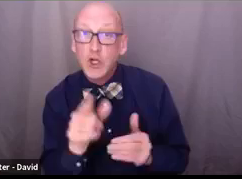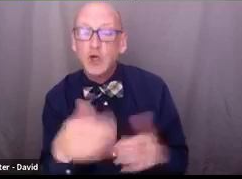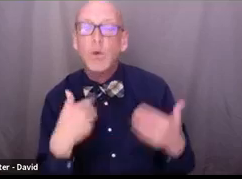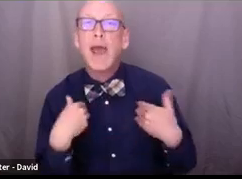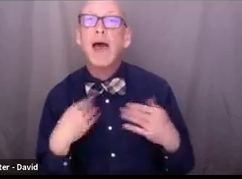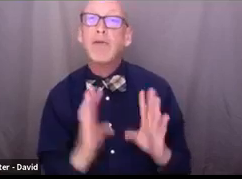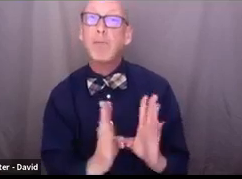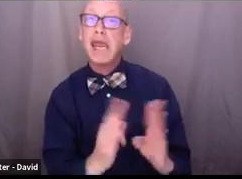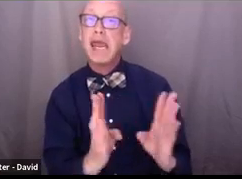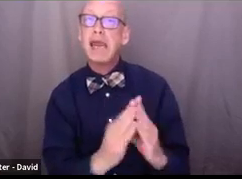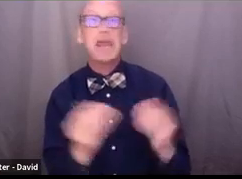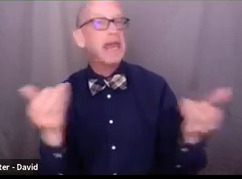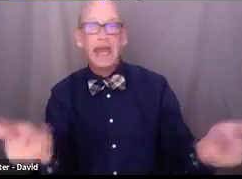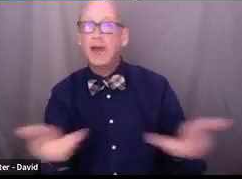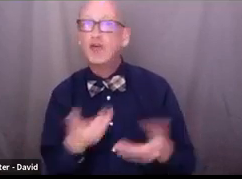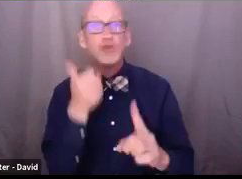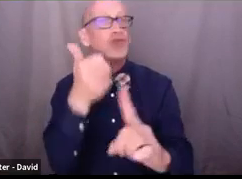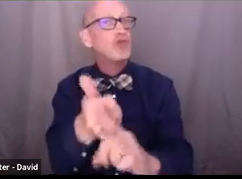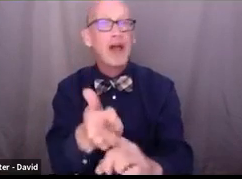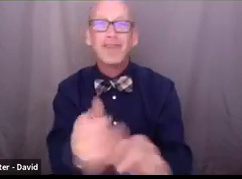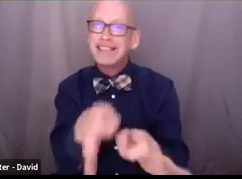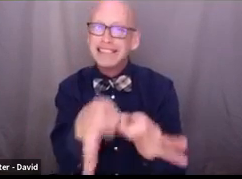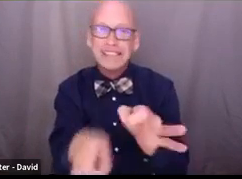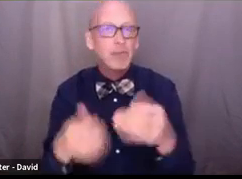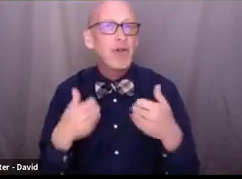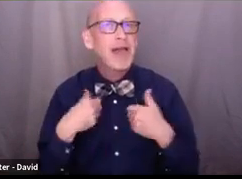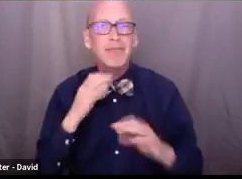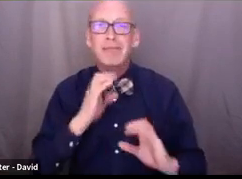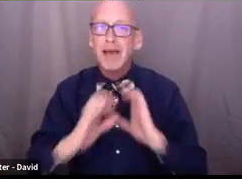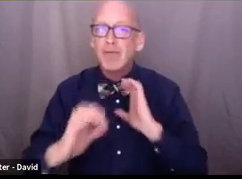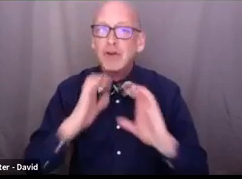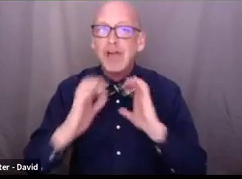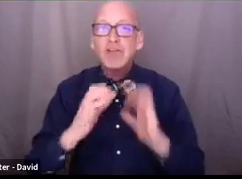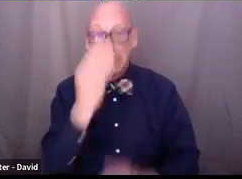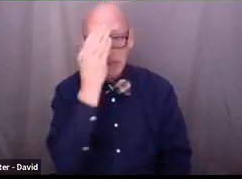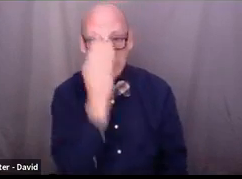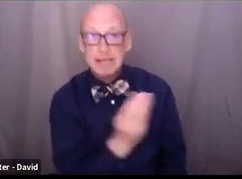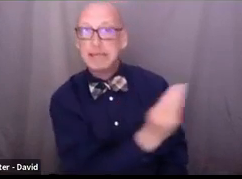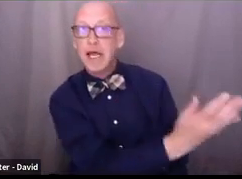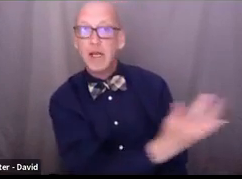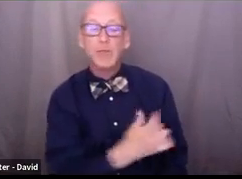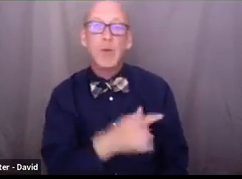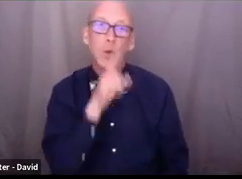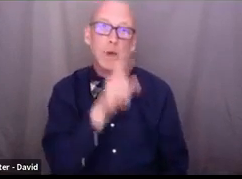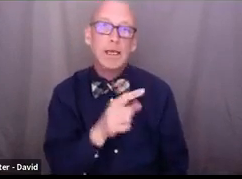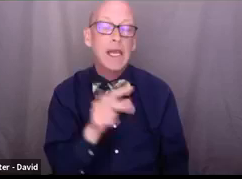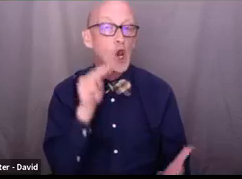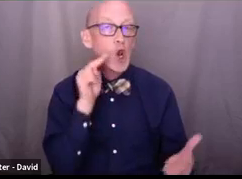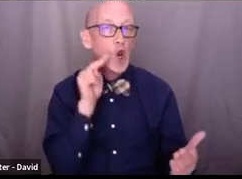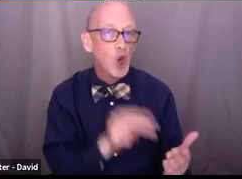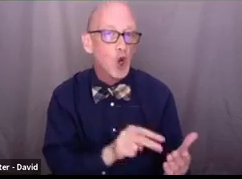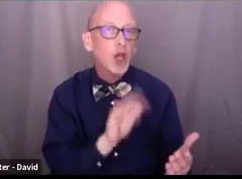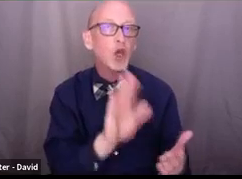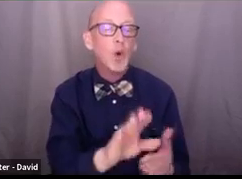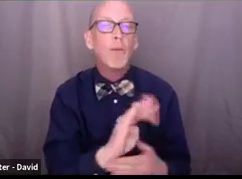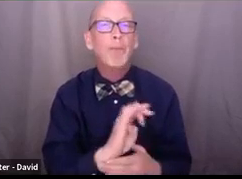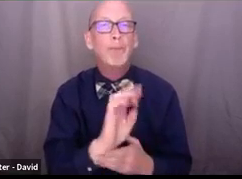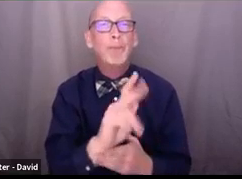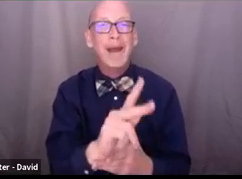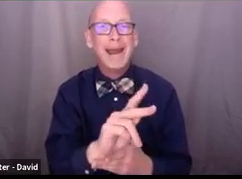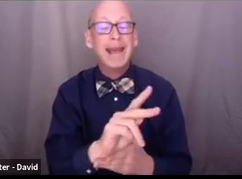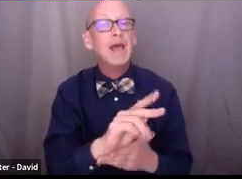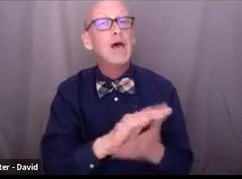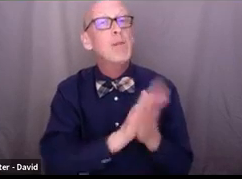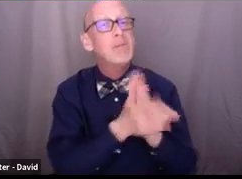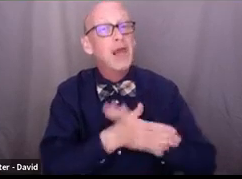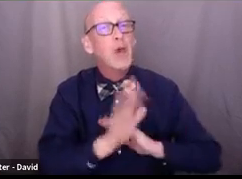and you just introduce yourself. It's as simple as having a conversation. Let them know, really look at your banking institution as your